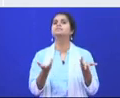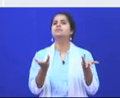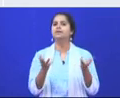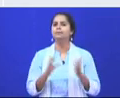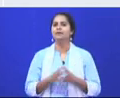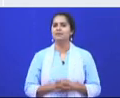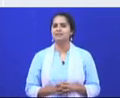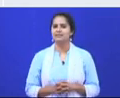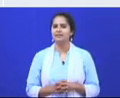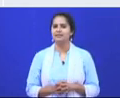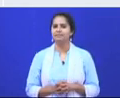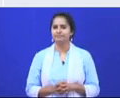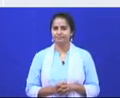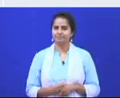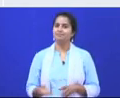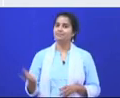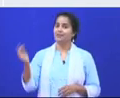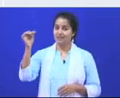Nadyam, kim kim asti?